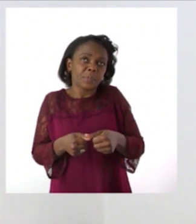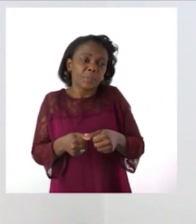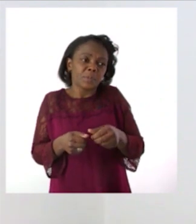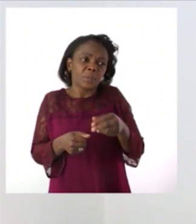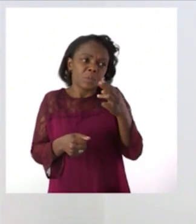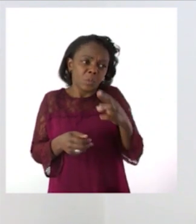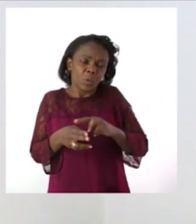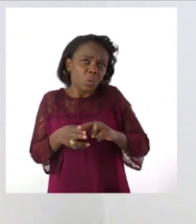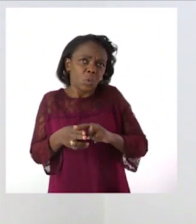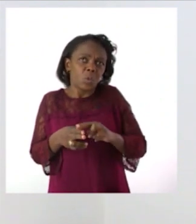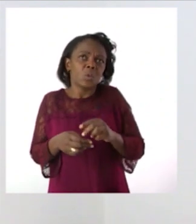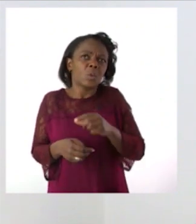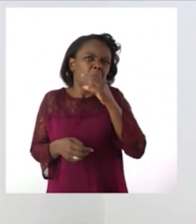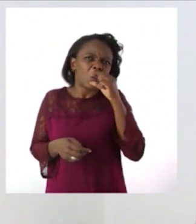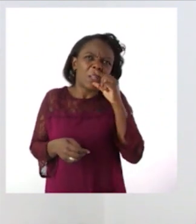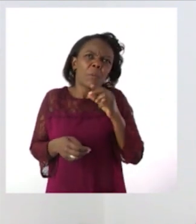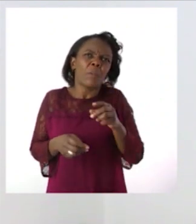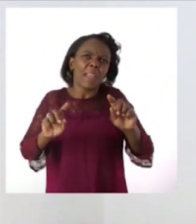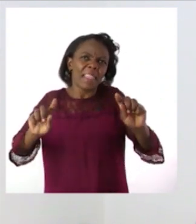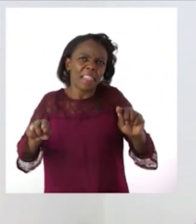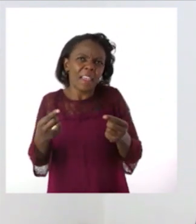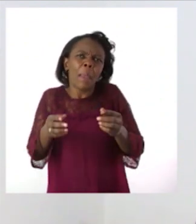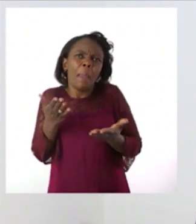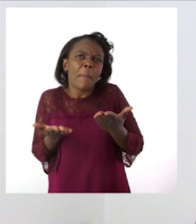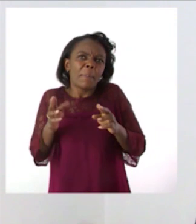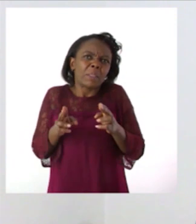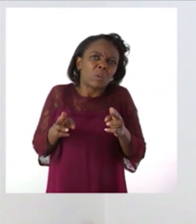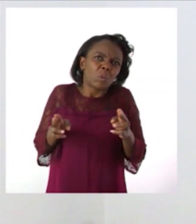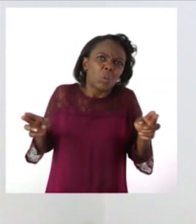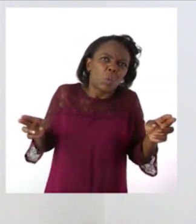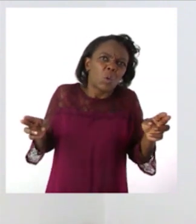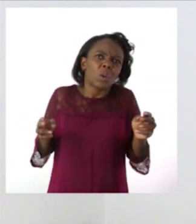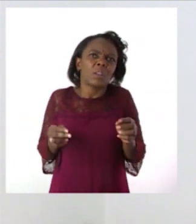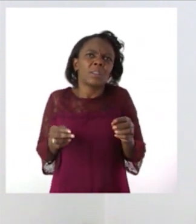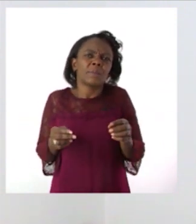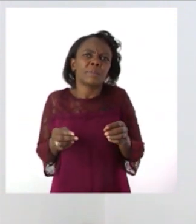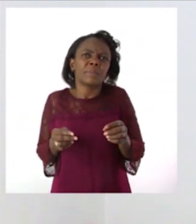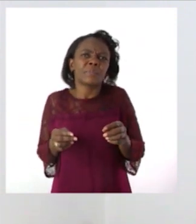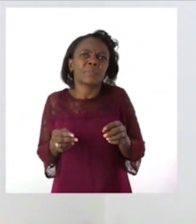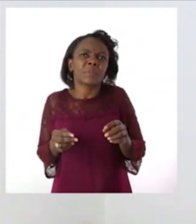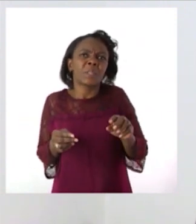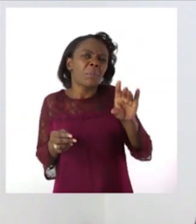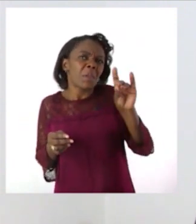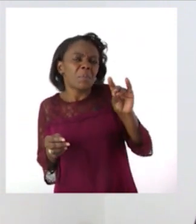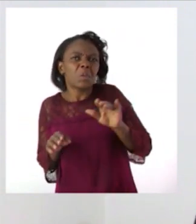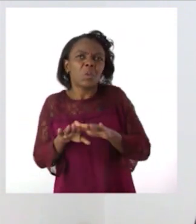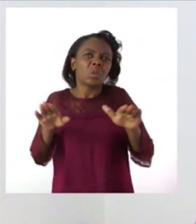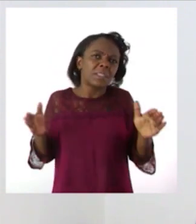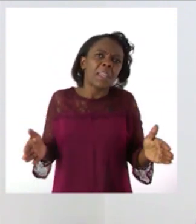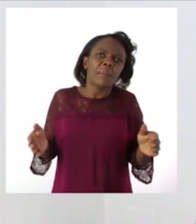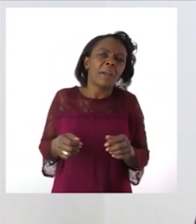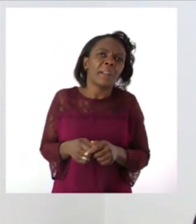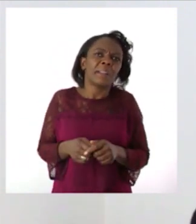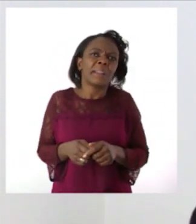a name of a thing, maybe it's too long. I don't want to say a dog. I don't want to say a table. I don't want to